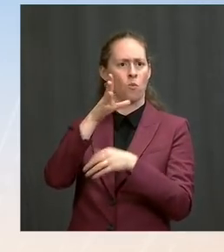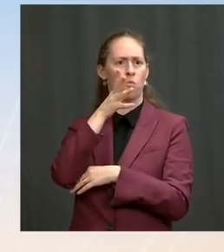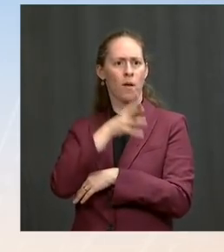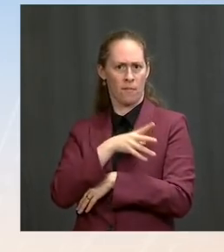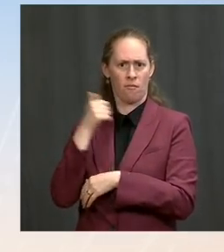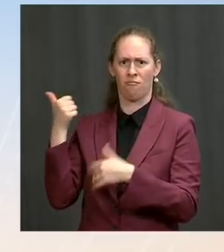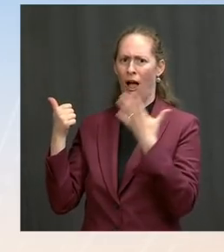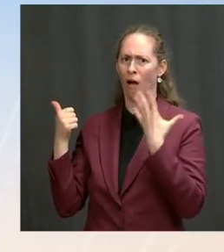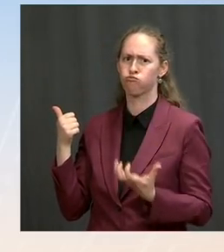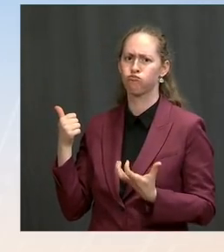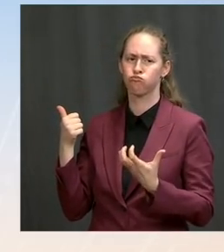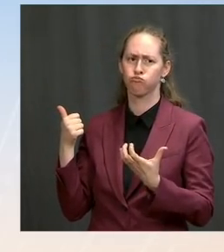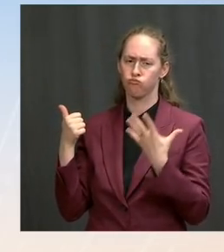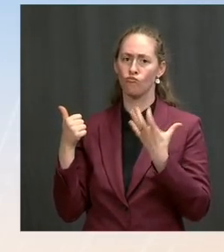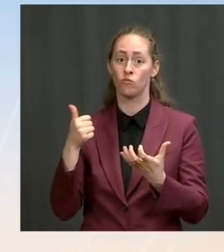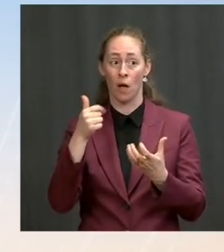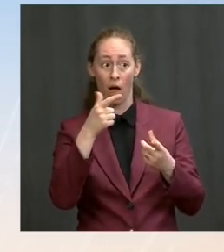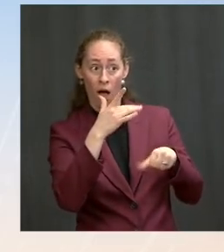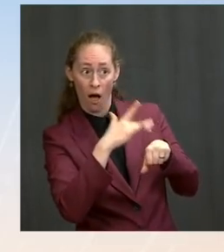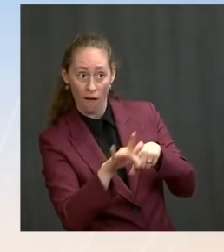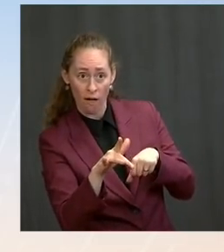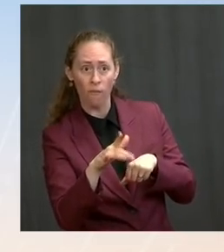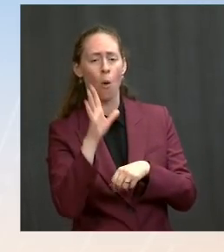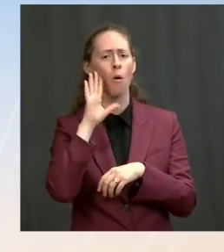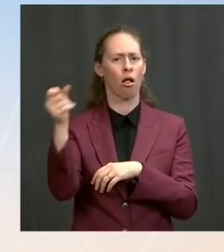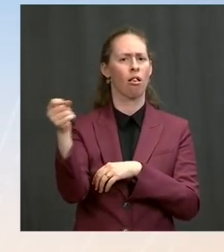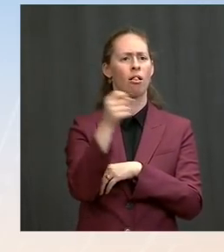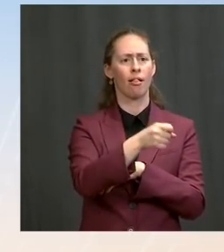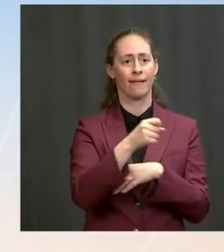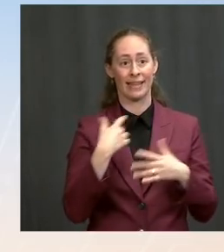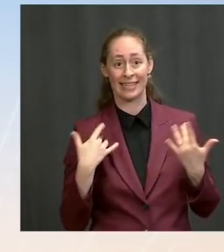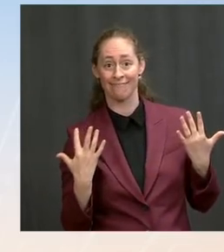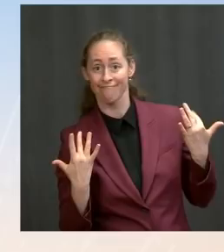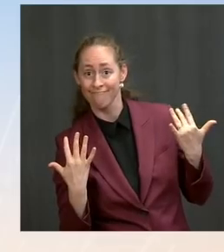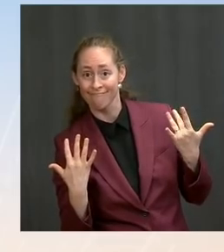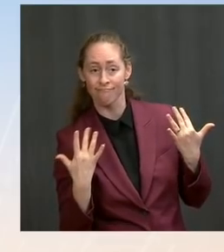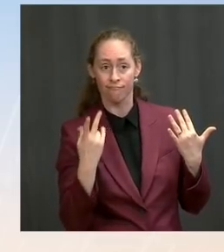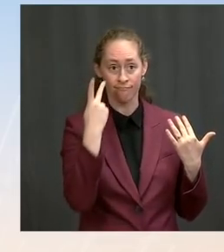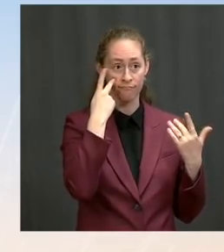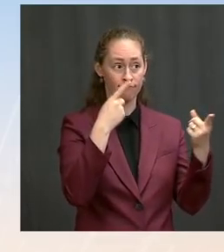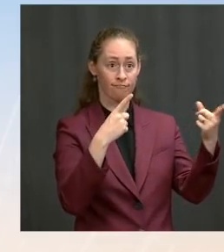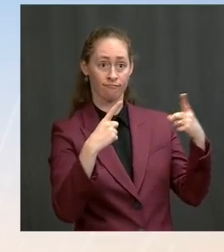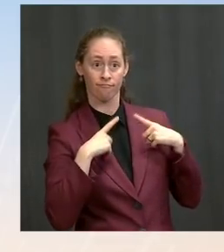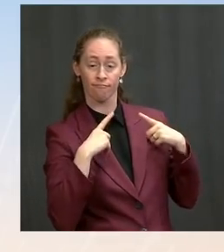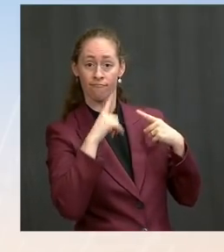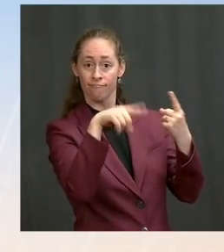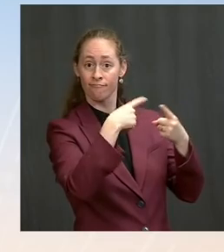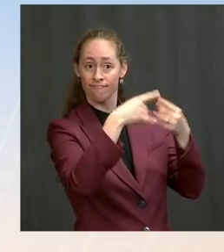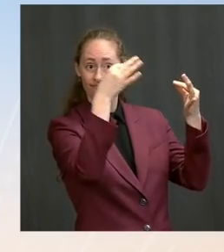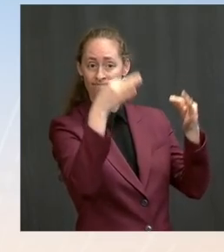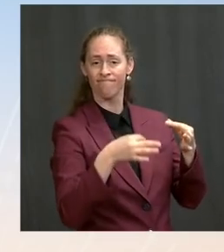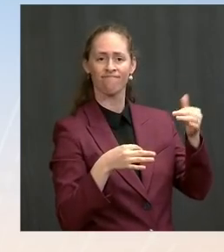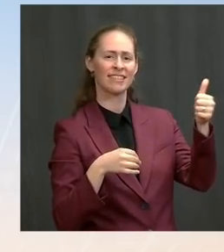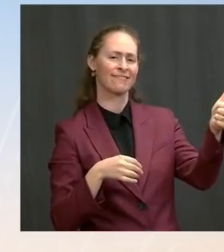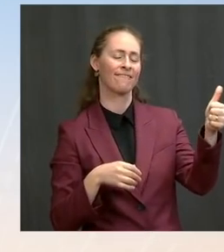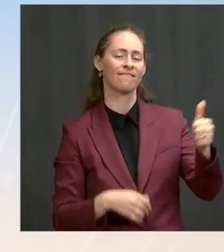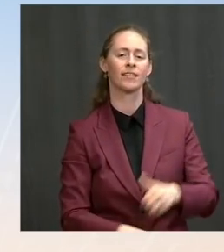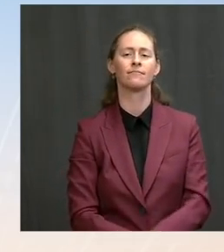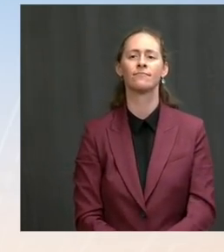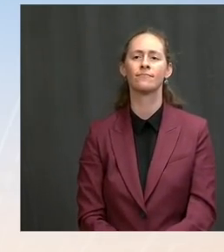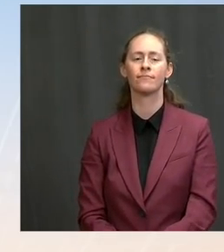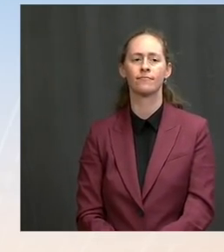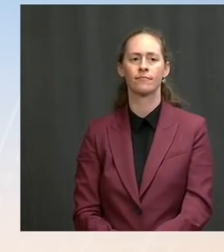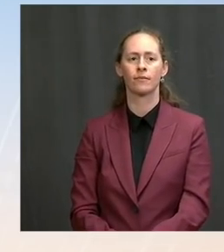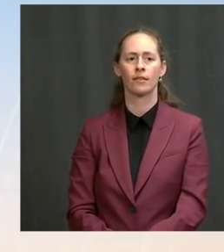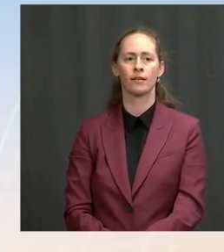he remains by that commitment. But we will leave it to any justice to determine the timeline of their retirement. Can I ask a follow-up question on Florida? Does